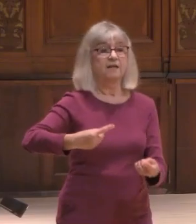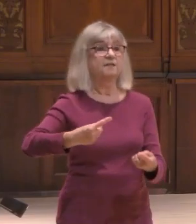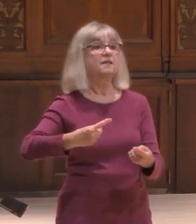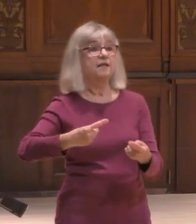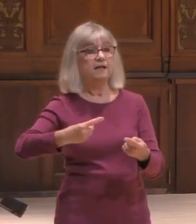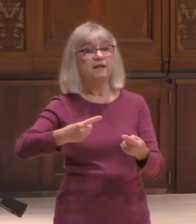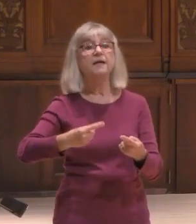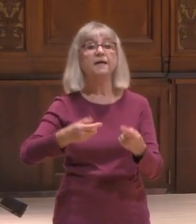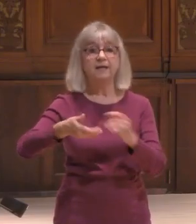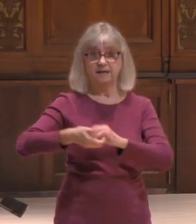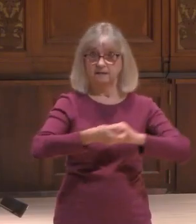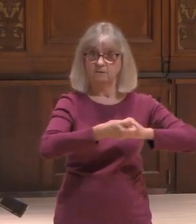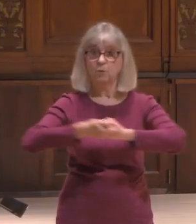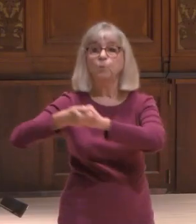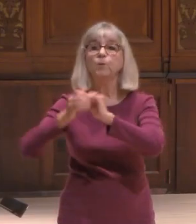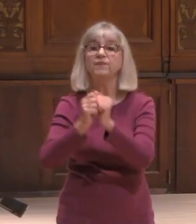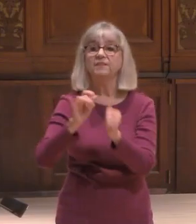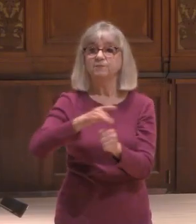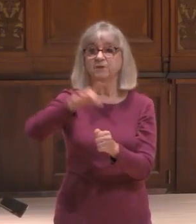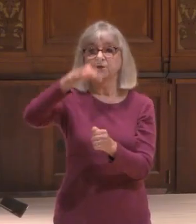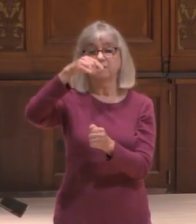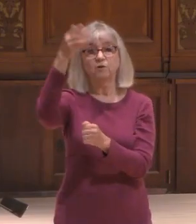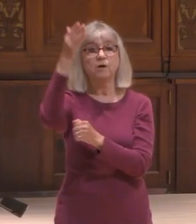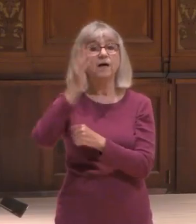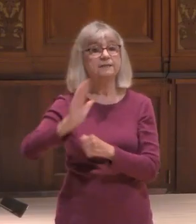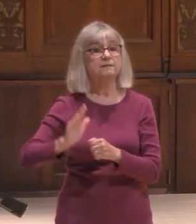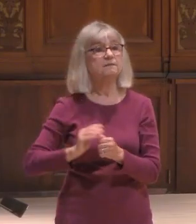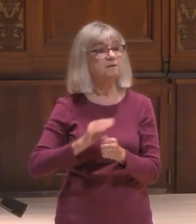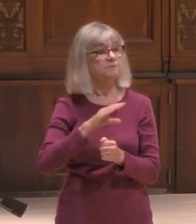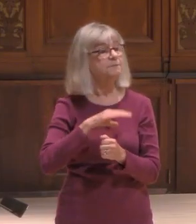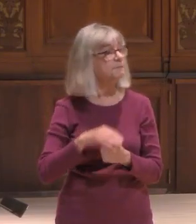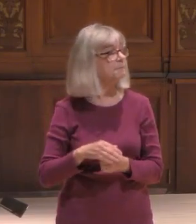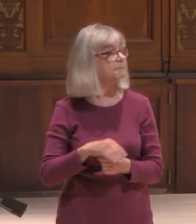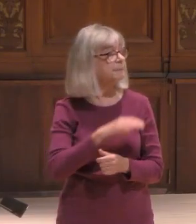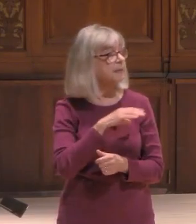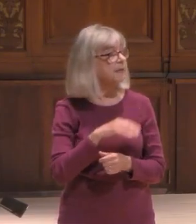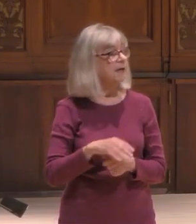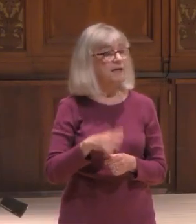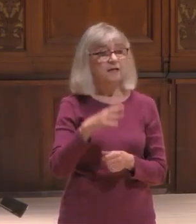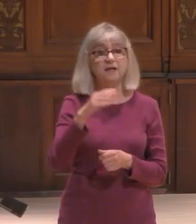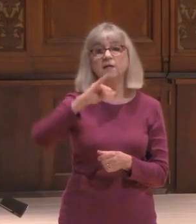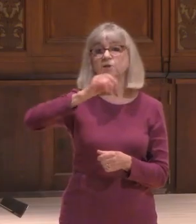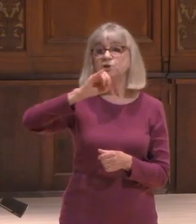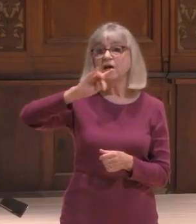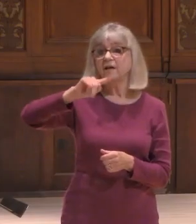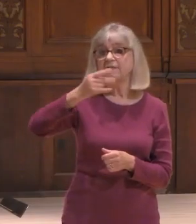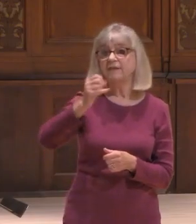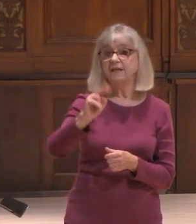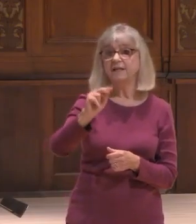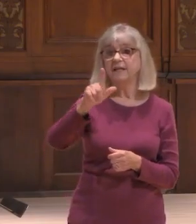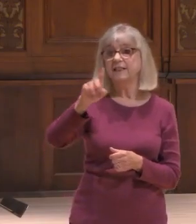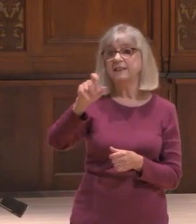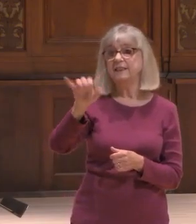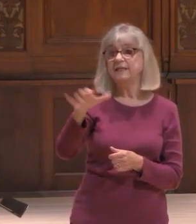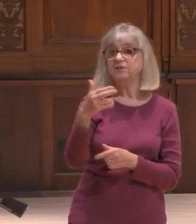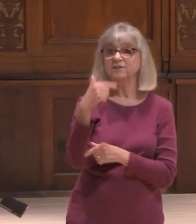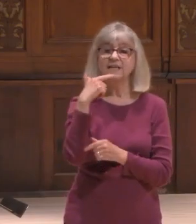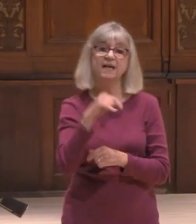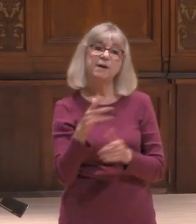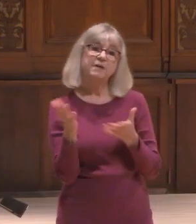with the Spirit of Christ. Jonathan Leach told me that what I'm carrying in my heart is the fall